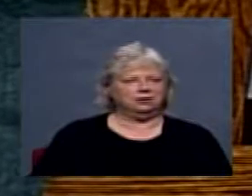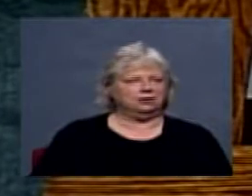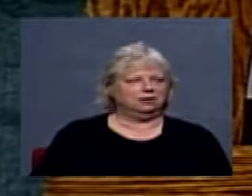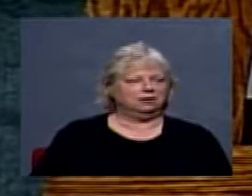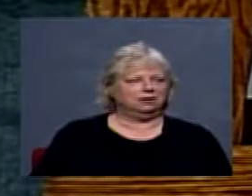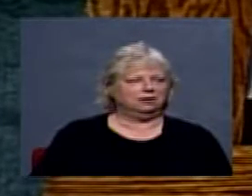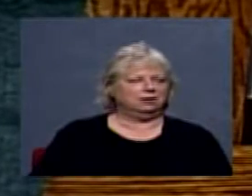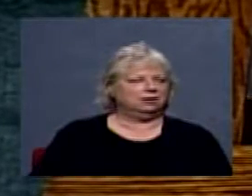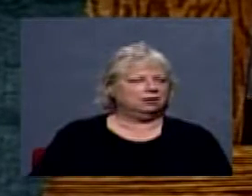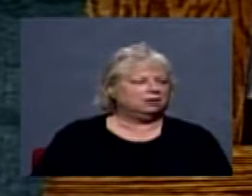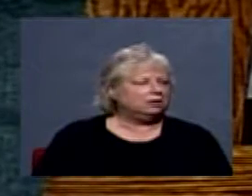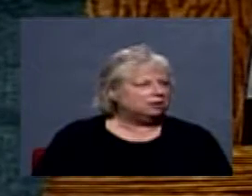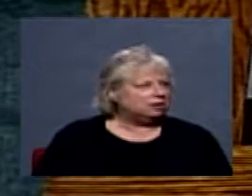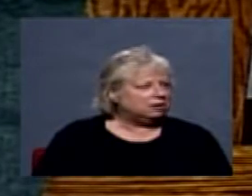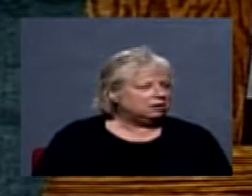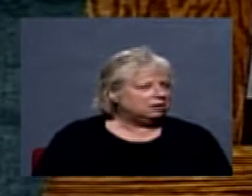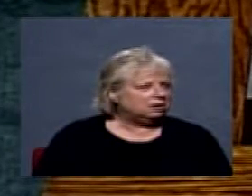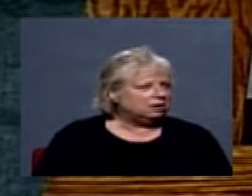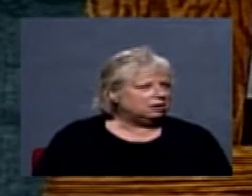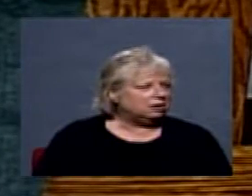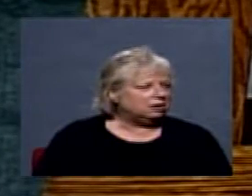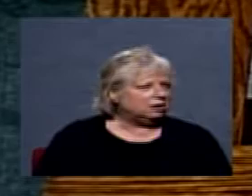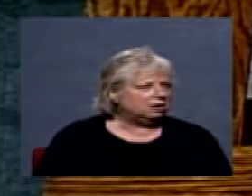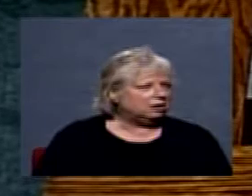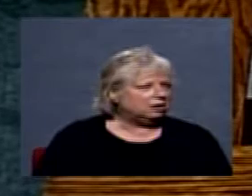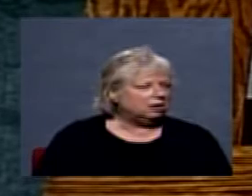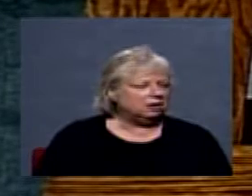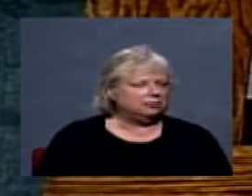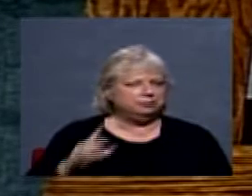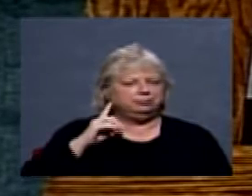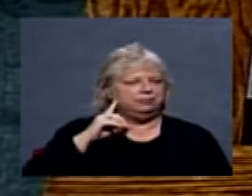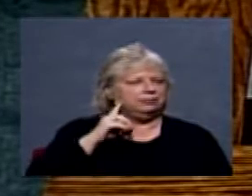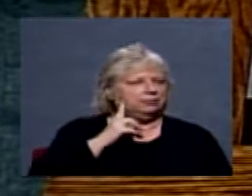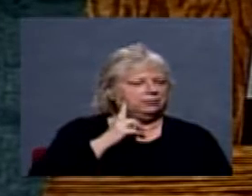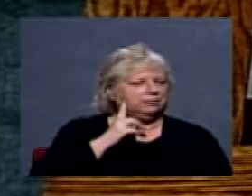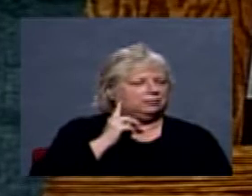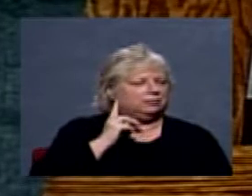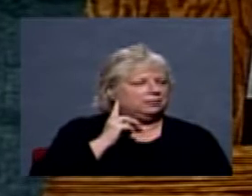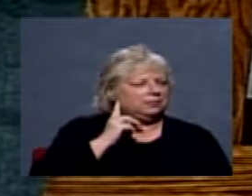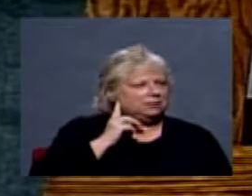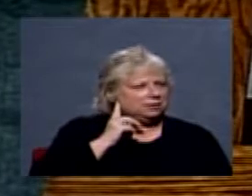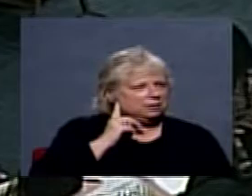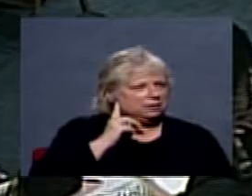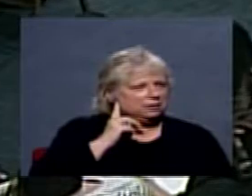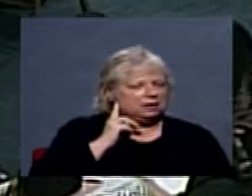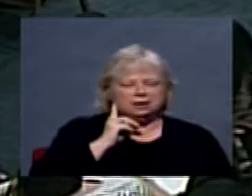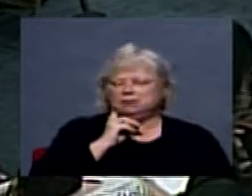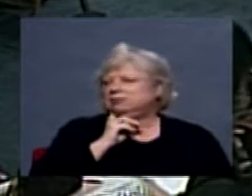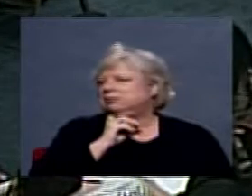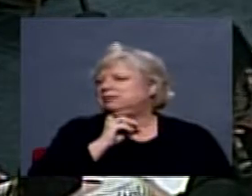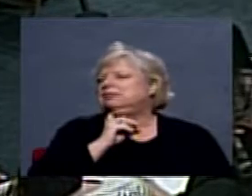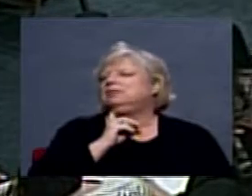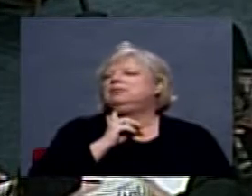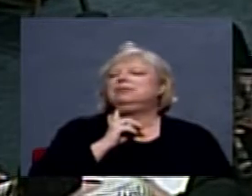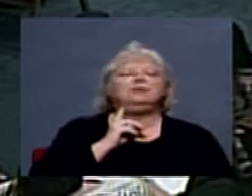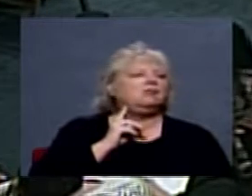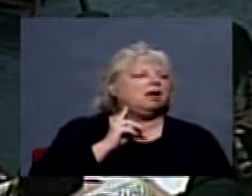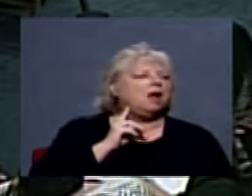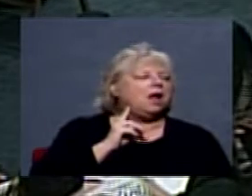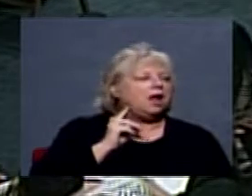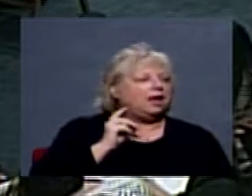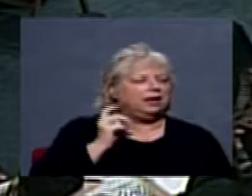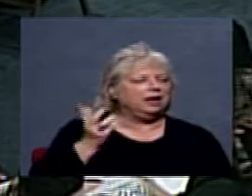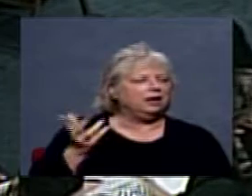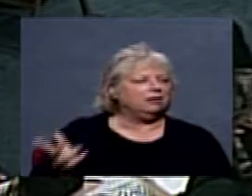Heavily wooded area is right where you're gonna put your temple. Yeah. Great number of large oak trees that will be taken out for any